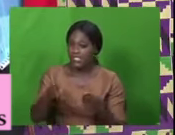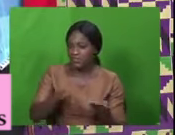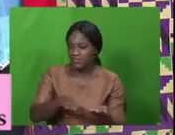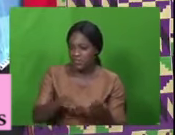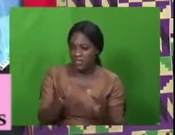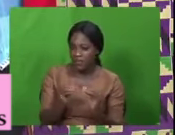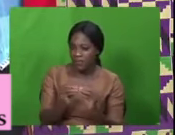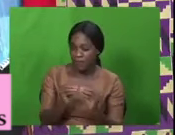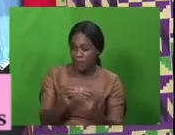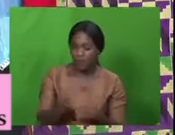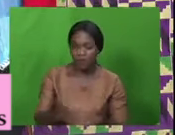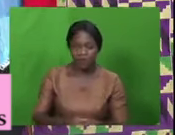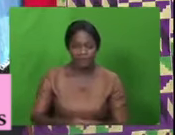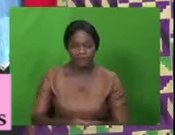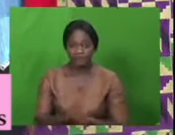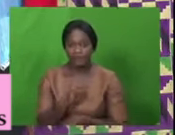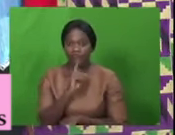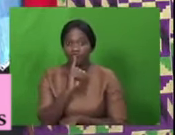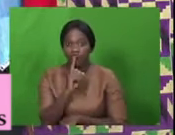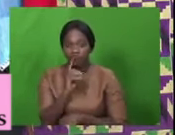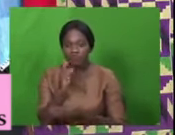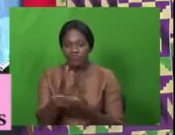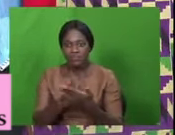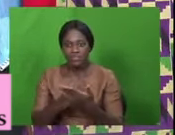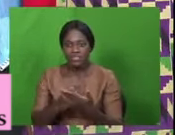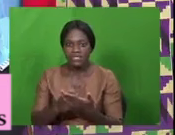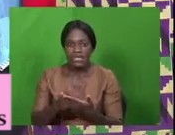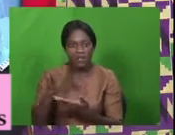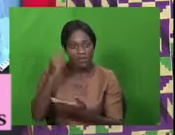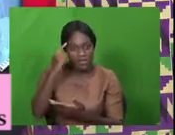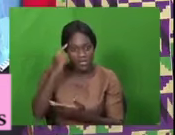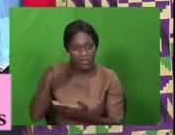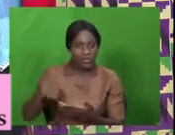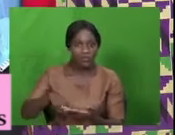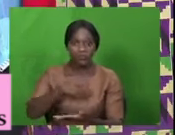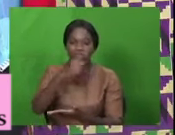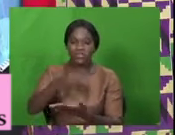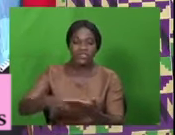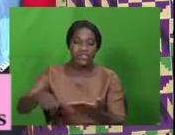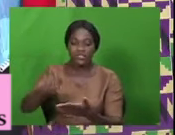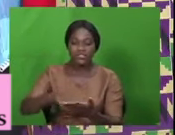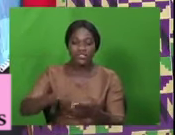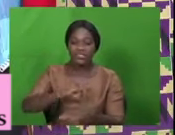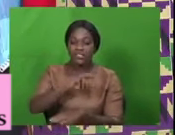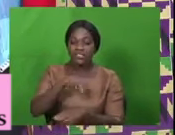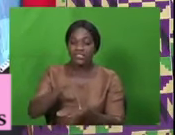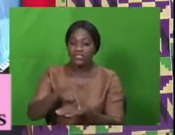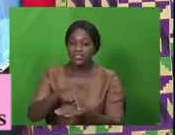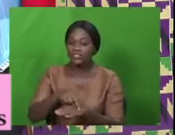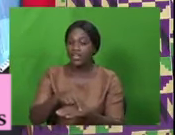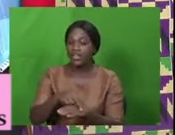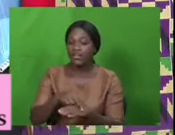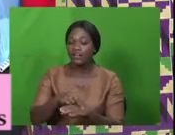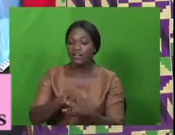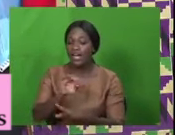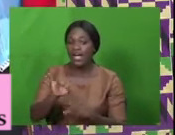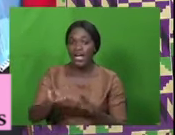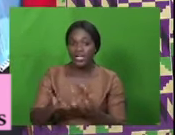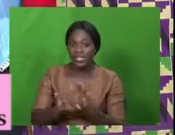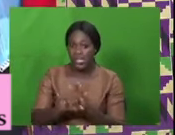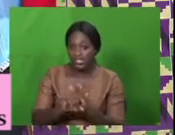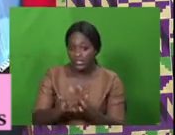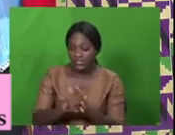Indeed, there were some who suggested that we cancel the national identification registration exercise and